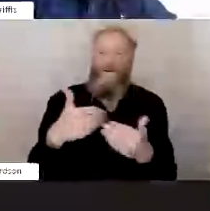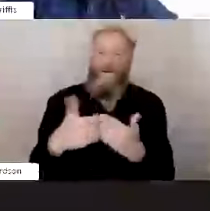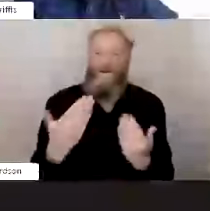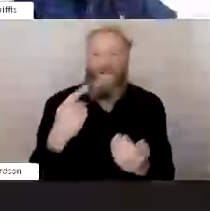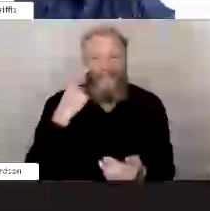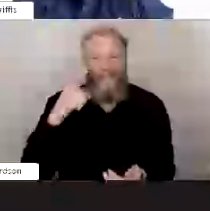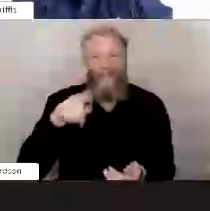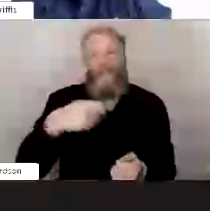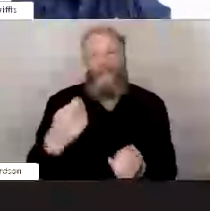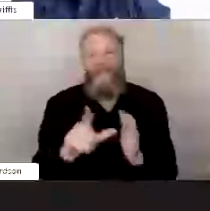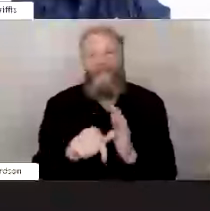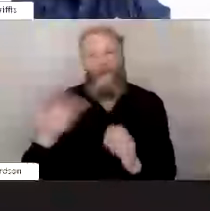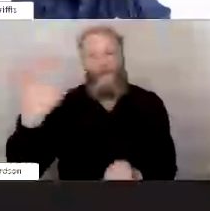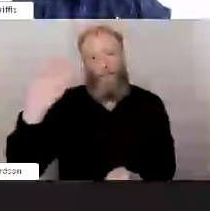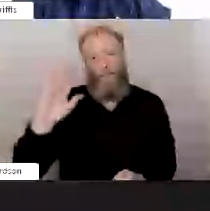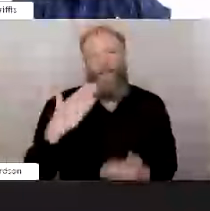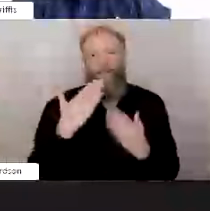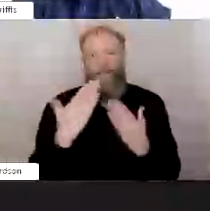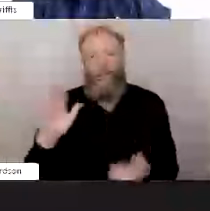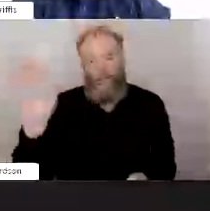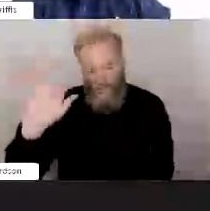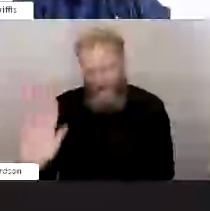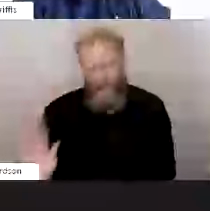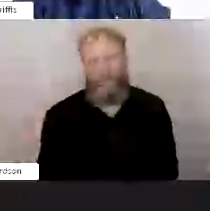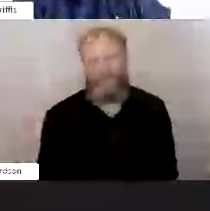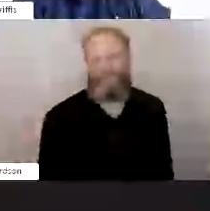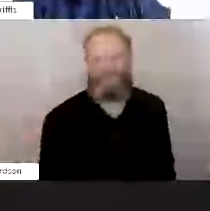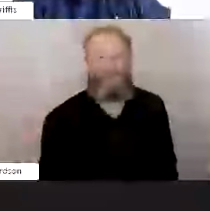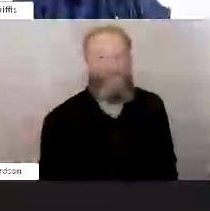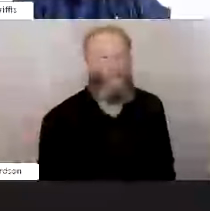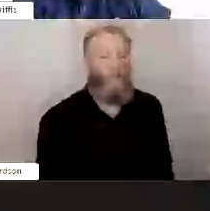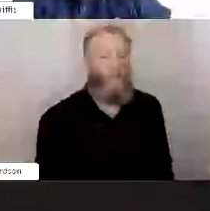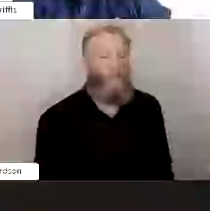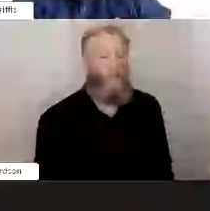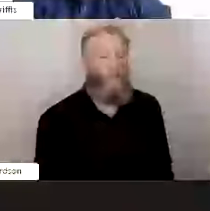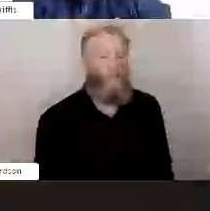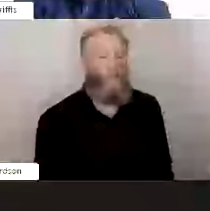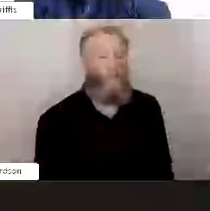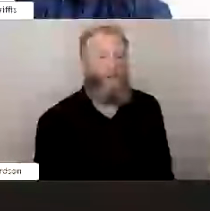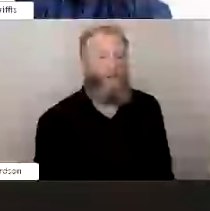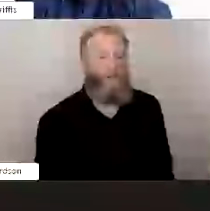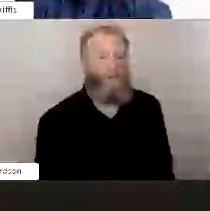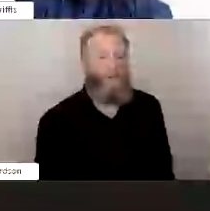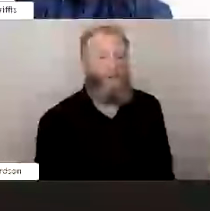Thanks, everyone. Thanks, Melissa. Thank you. See you. Thank you. Bye-bye. Bye.